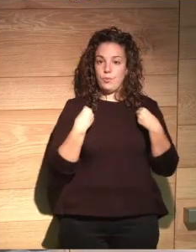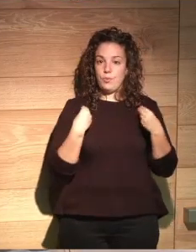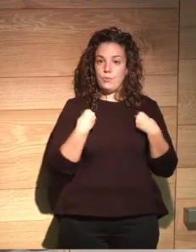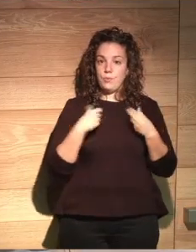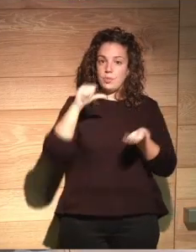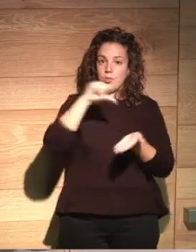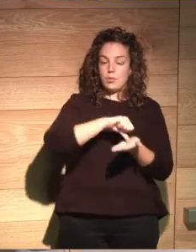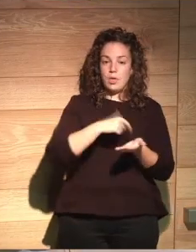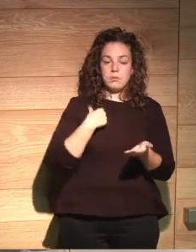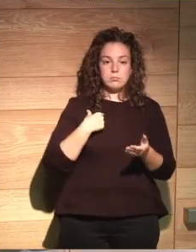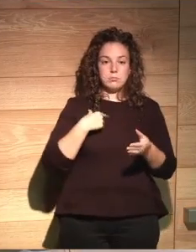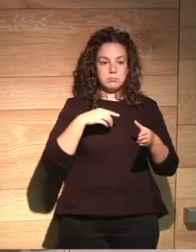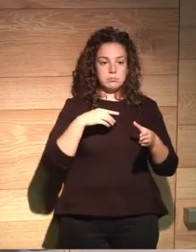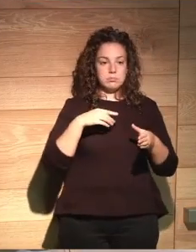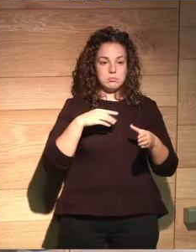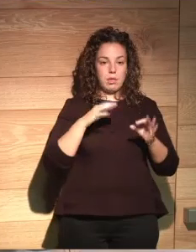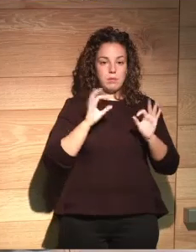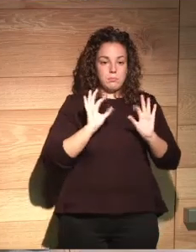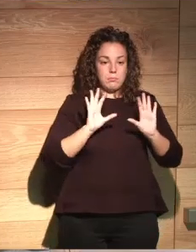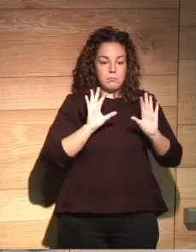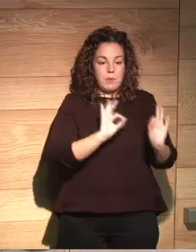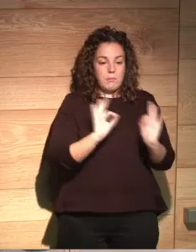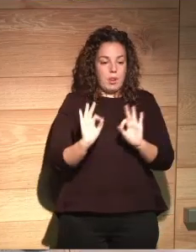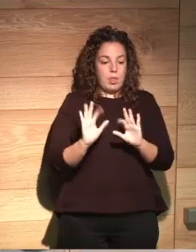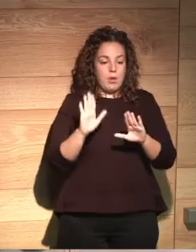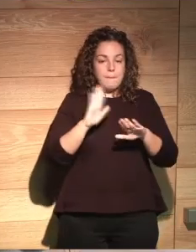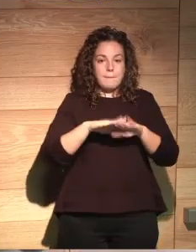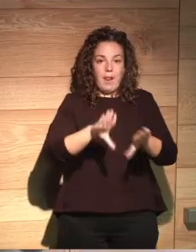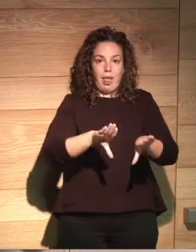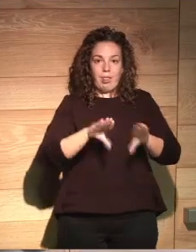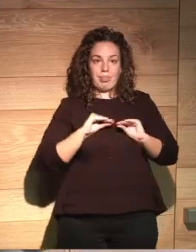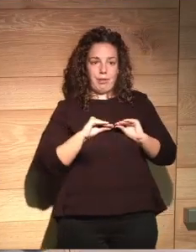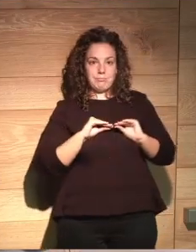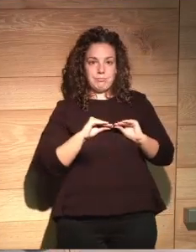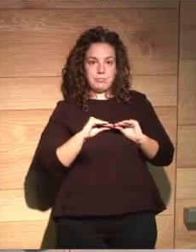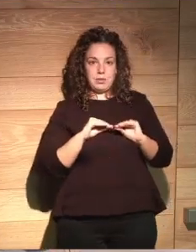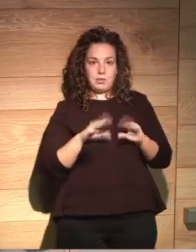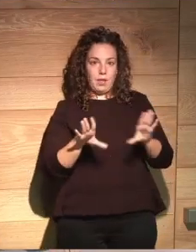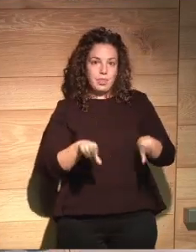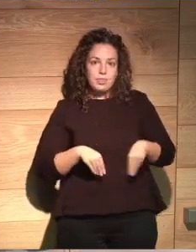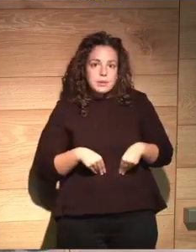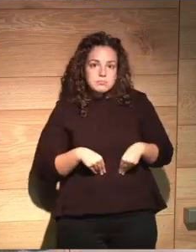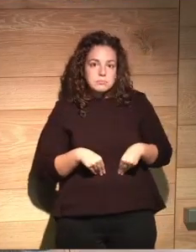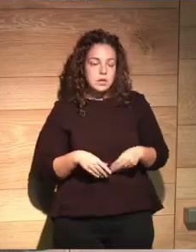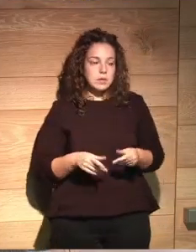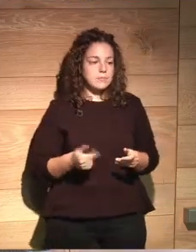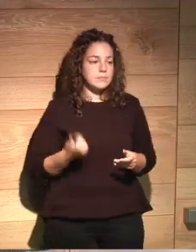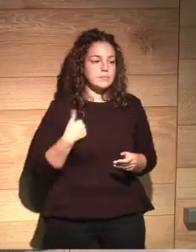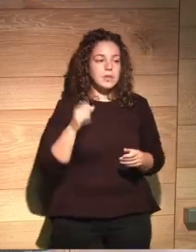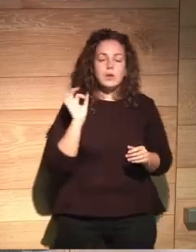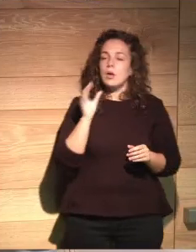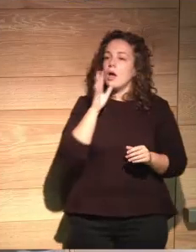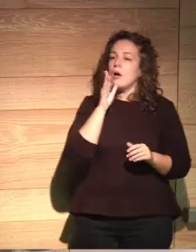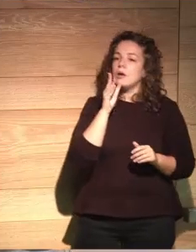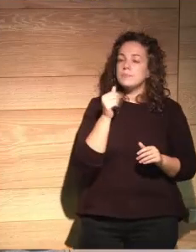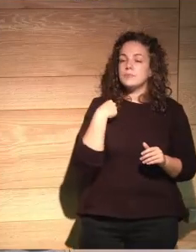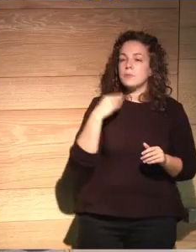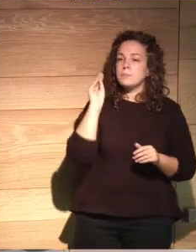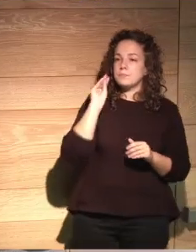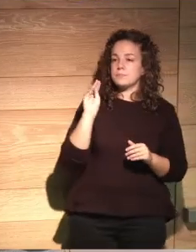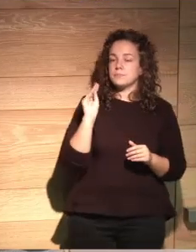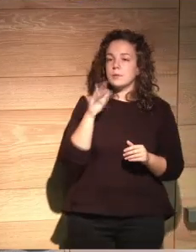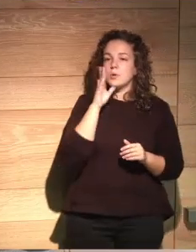say, are not ready to accept this concept or this notion. Okay, let's give the floor to the audience, but just before,